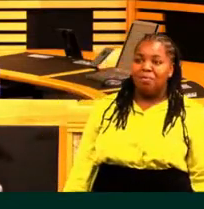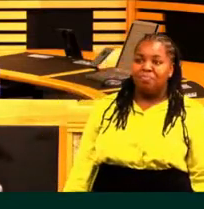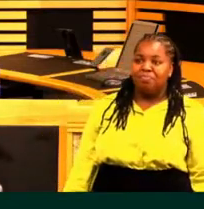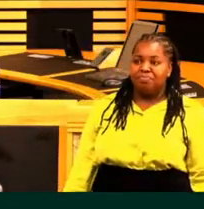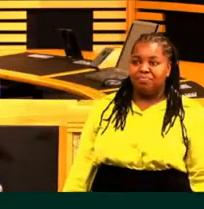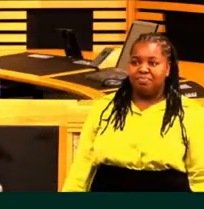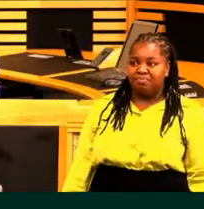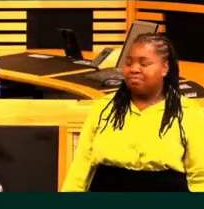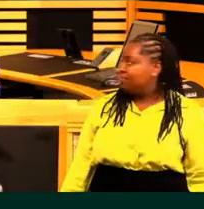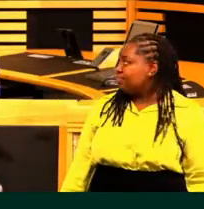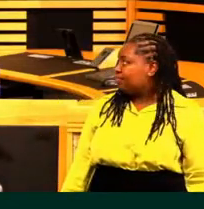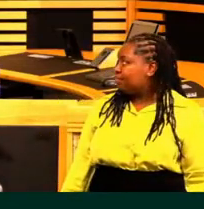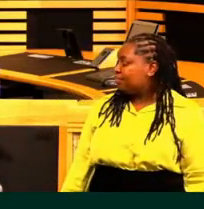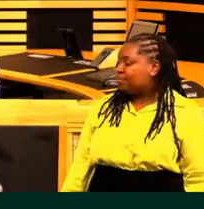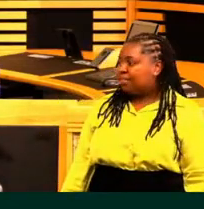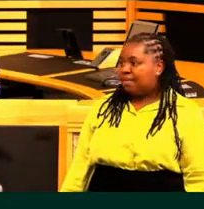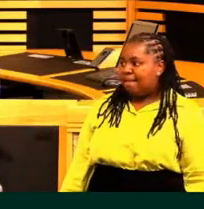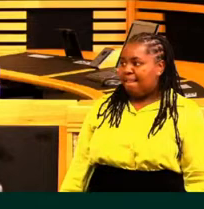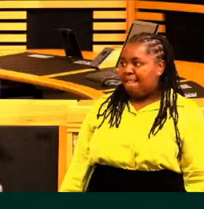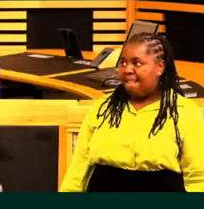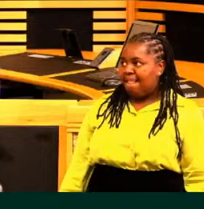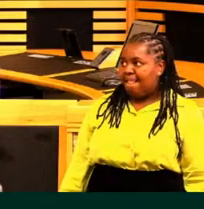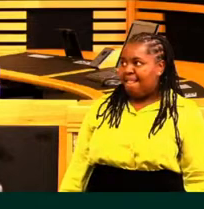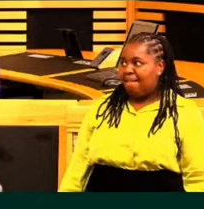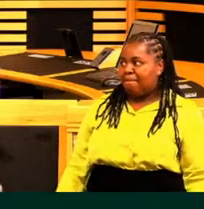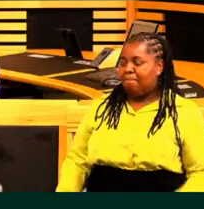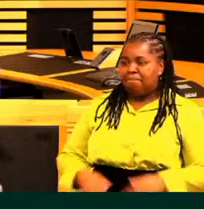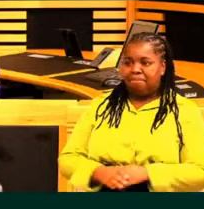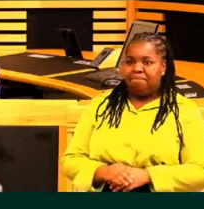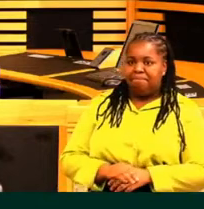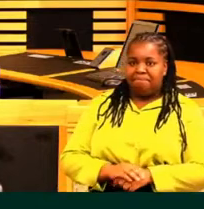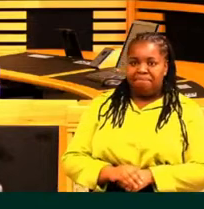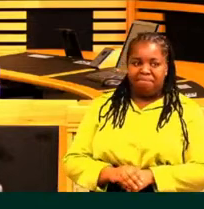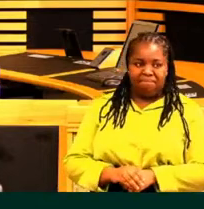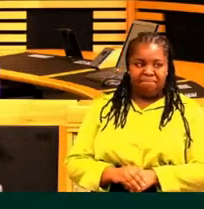or the members in the interest of time